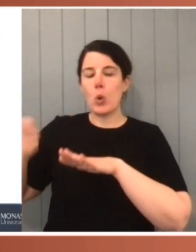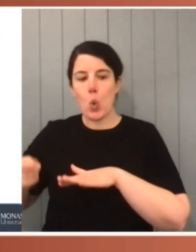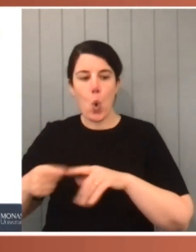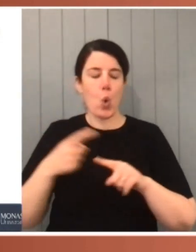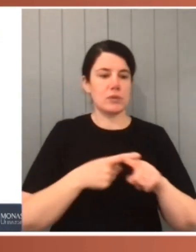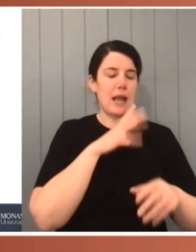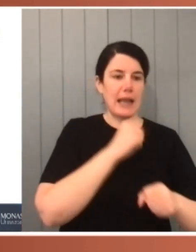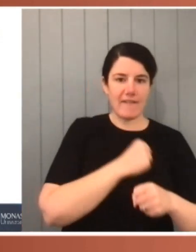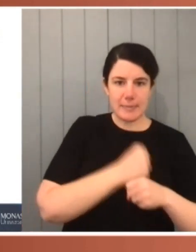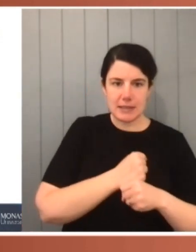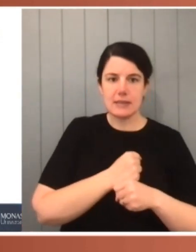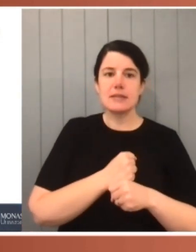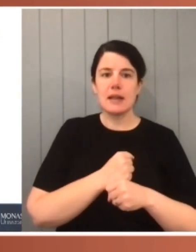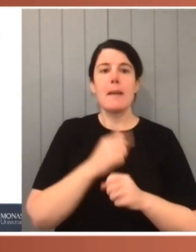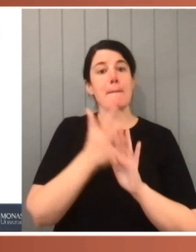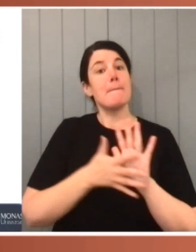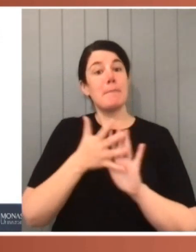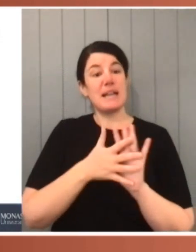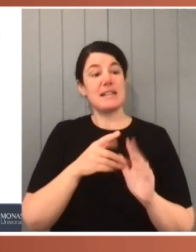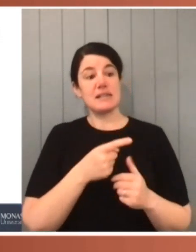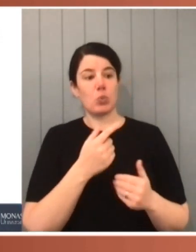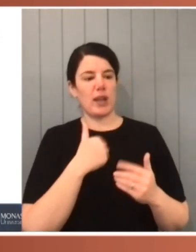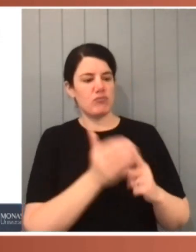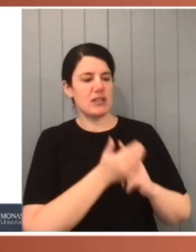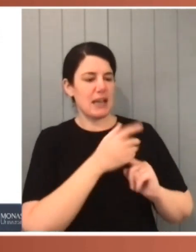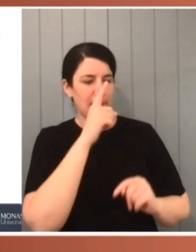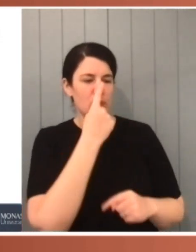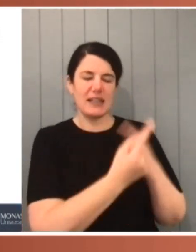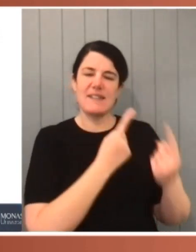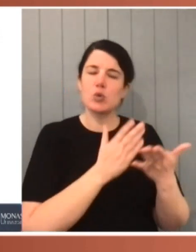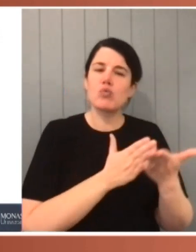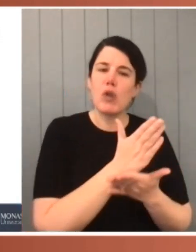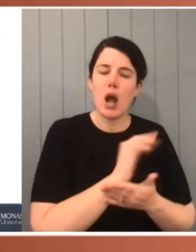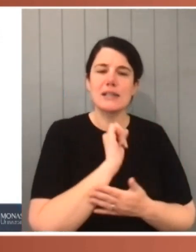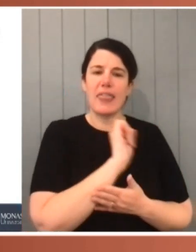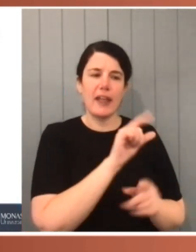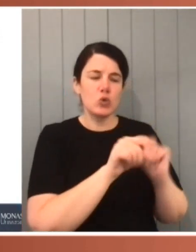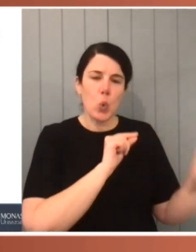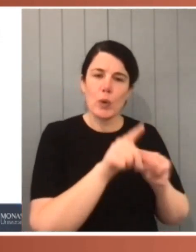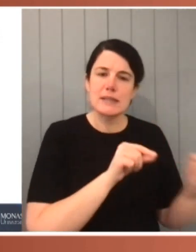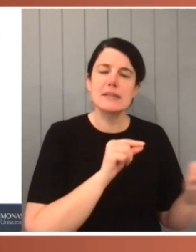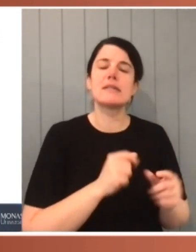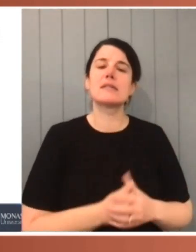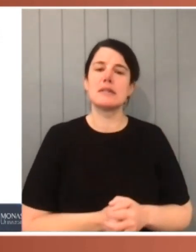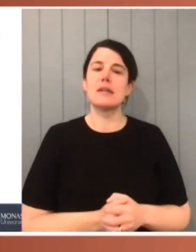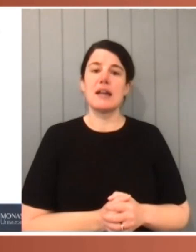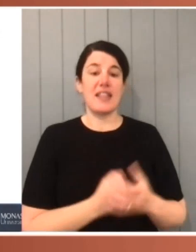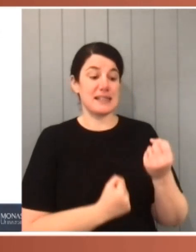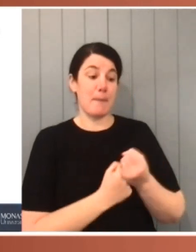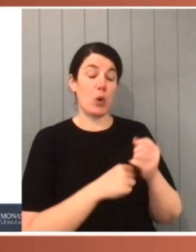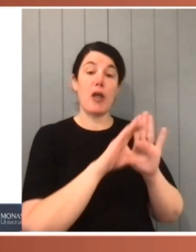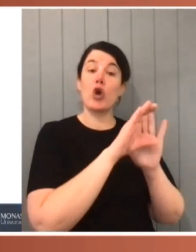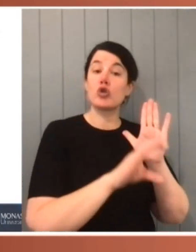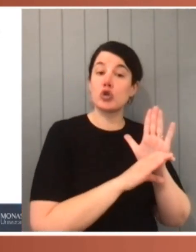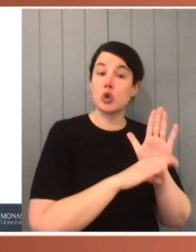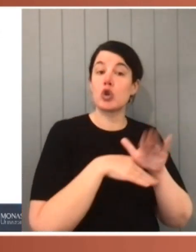protect citizens' individual rights and liberties, which are obviously protected, guaranteed by the Constitution, and to ensure that those rights